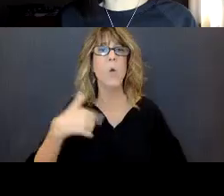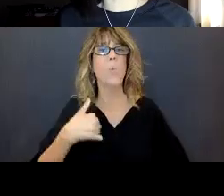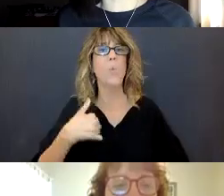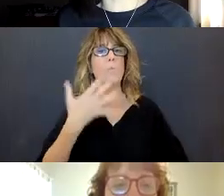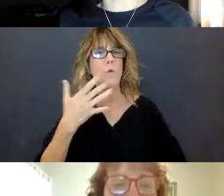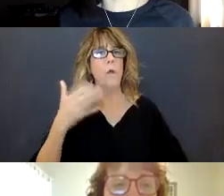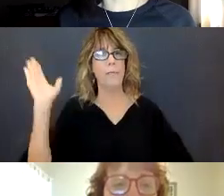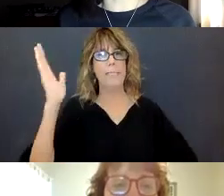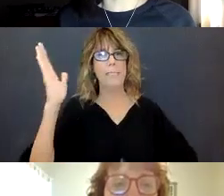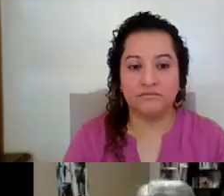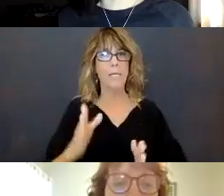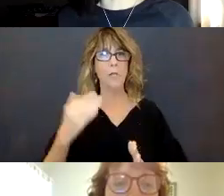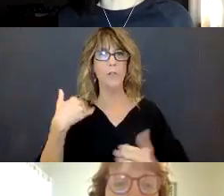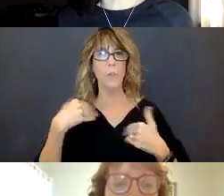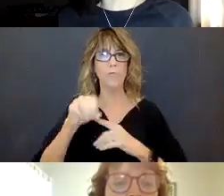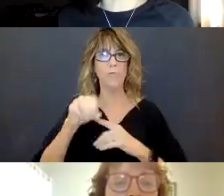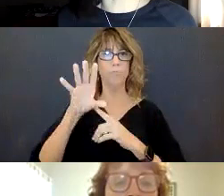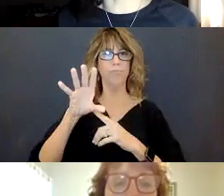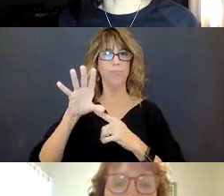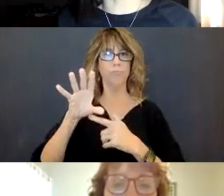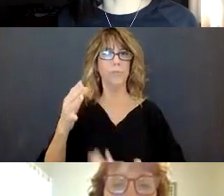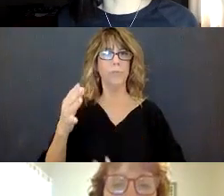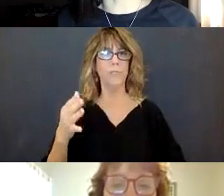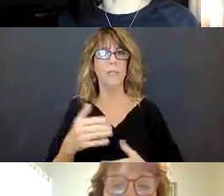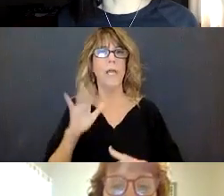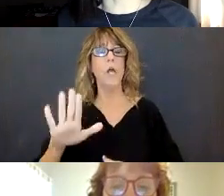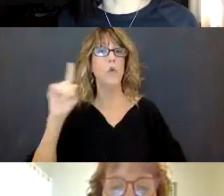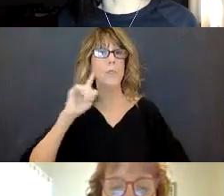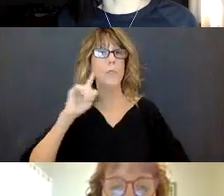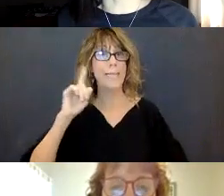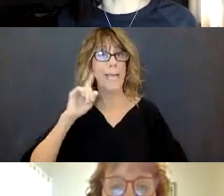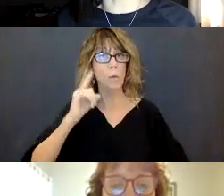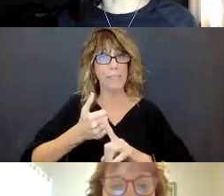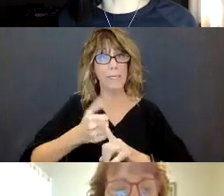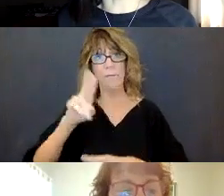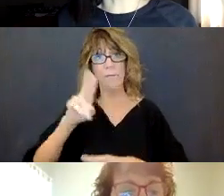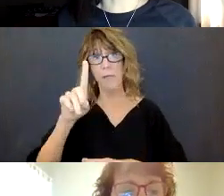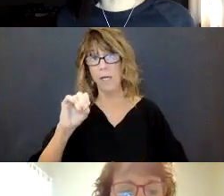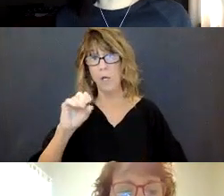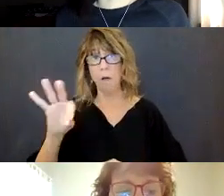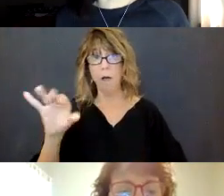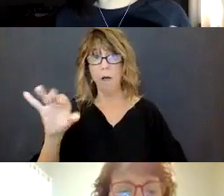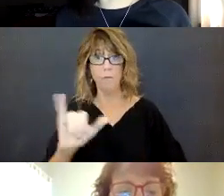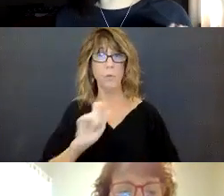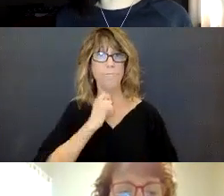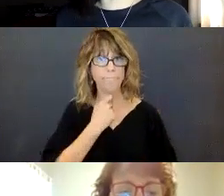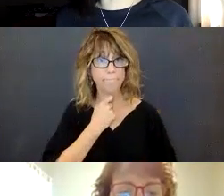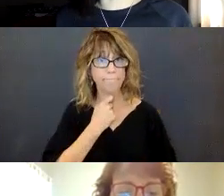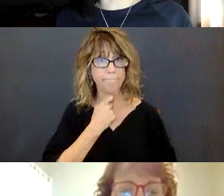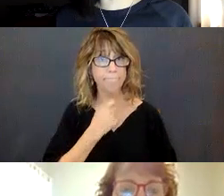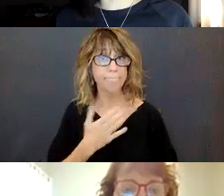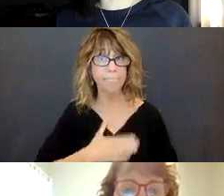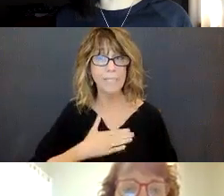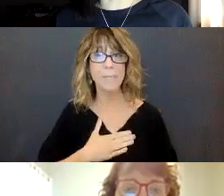press conference to have their camera on. Make sure that your audio is off as well. Reason to